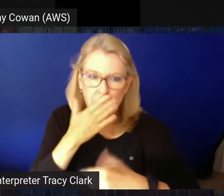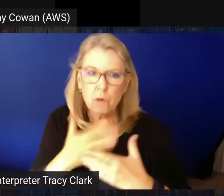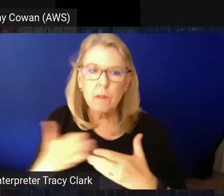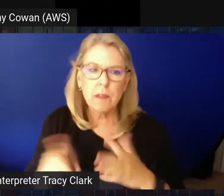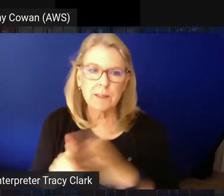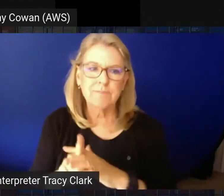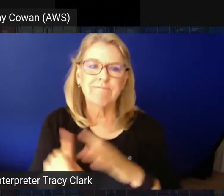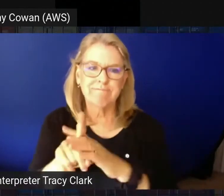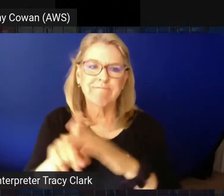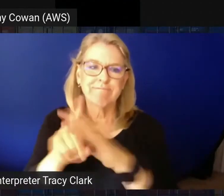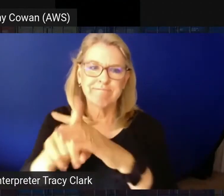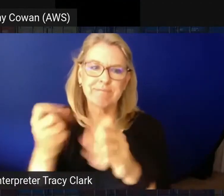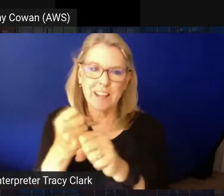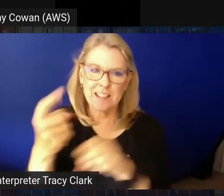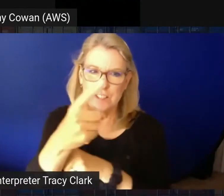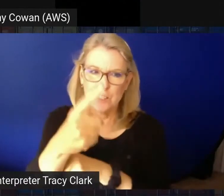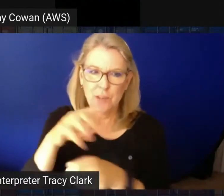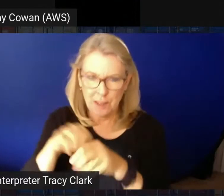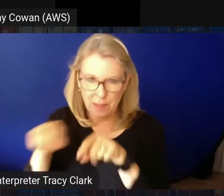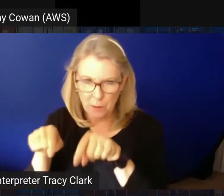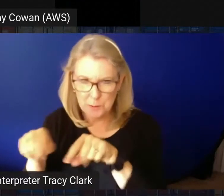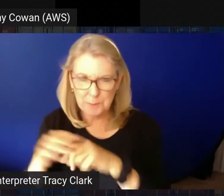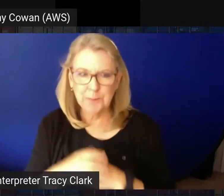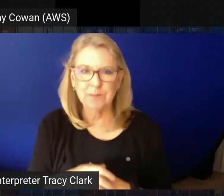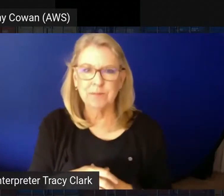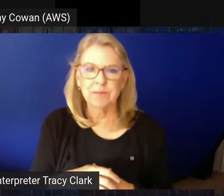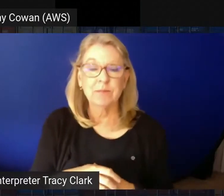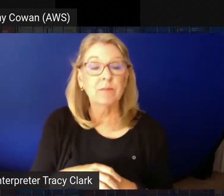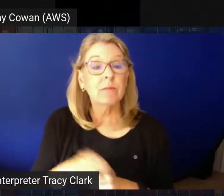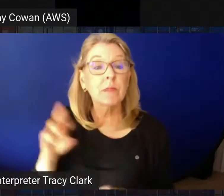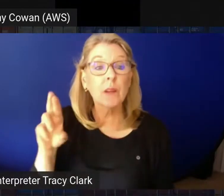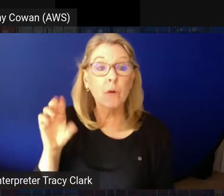Great. And Rob, anything stand out for you?